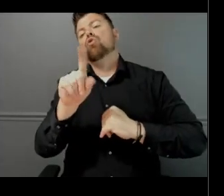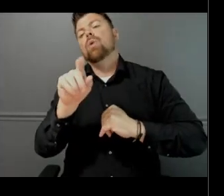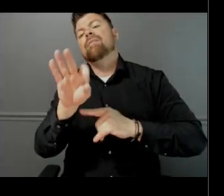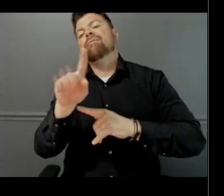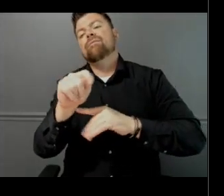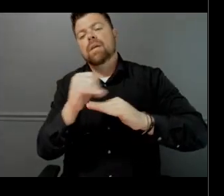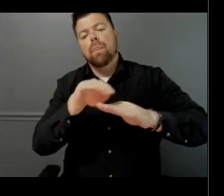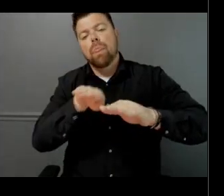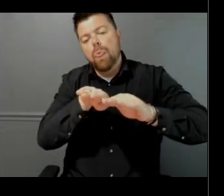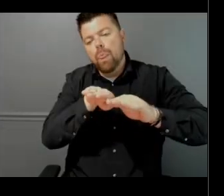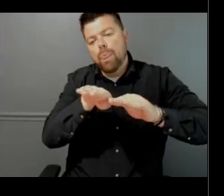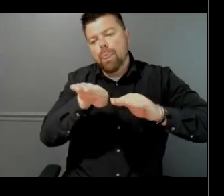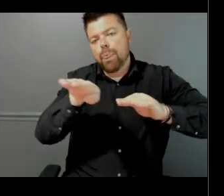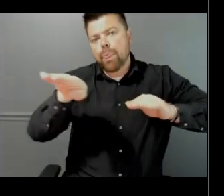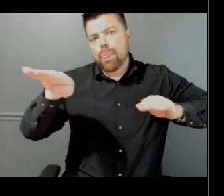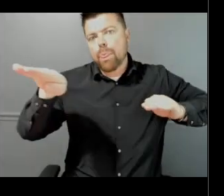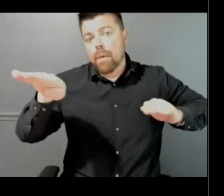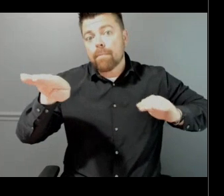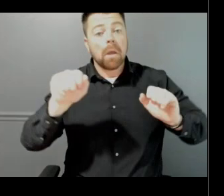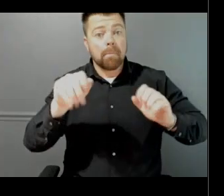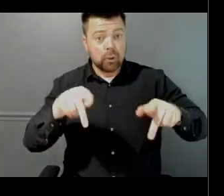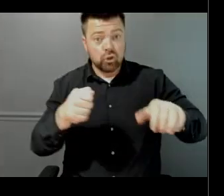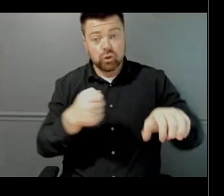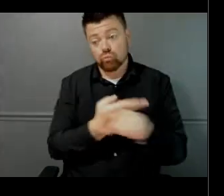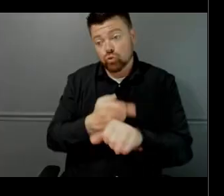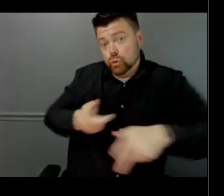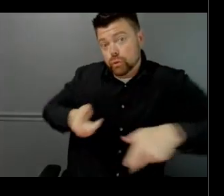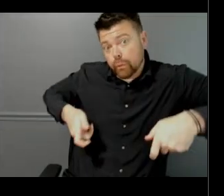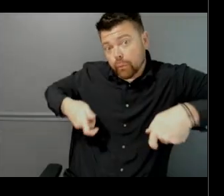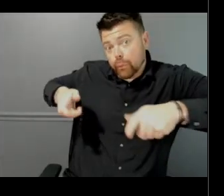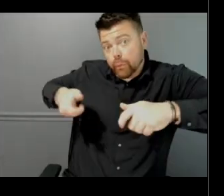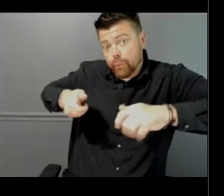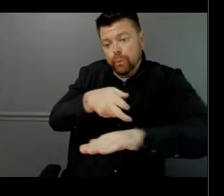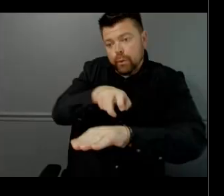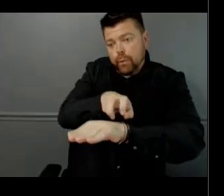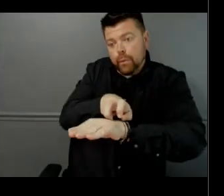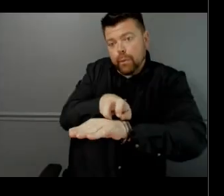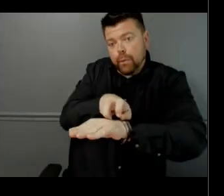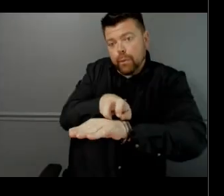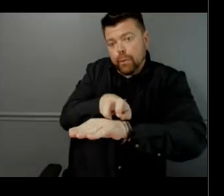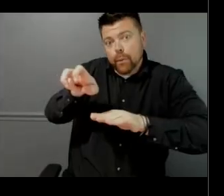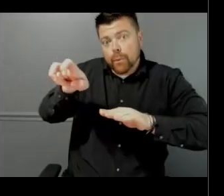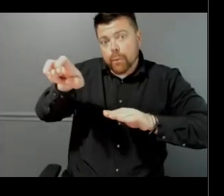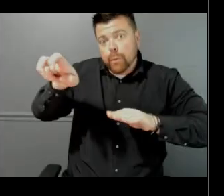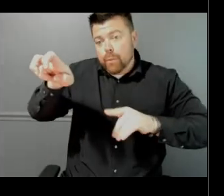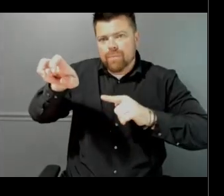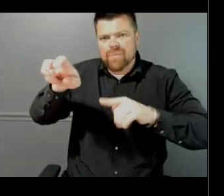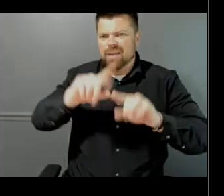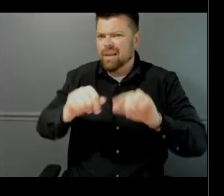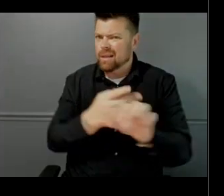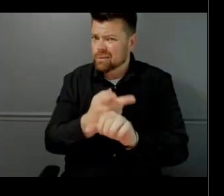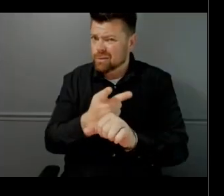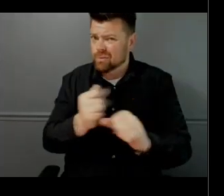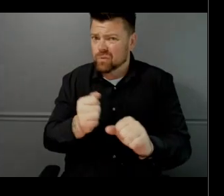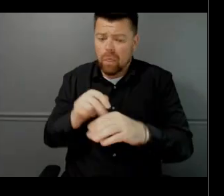using wheelchairs cannot effectively use walks with steep slopes.